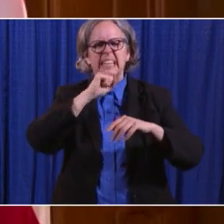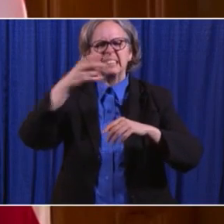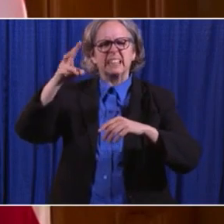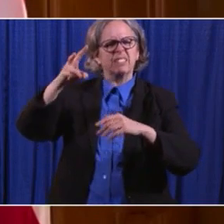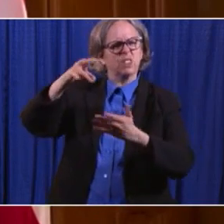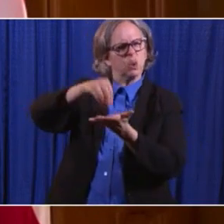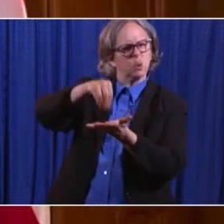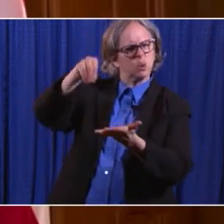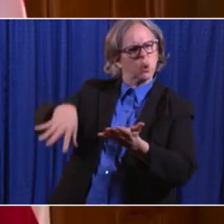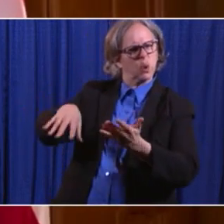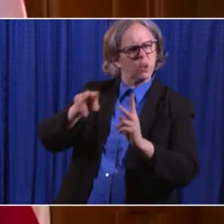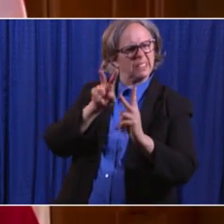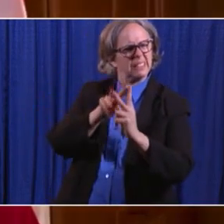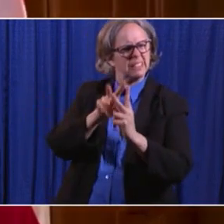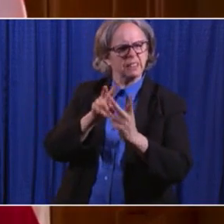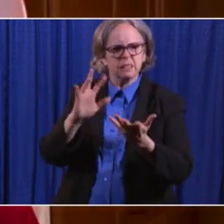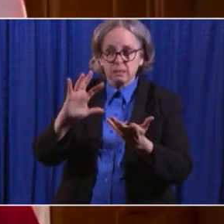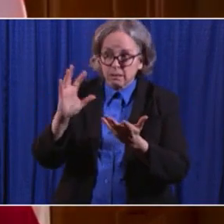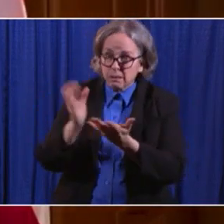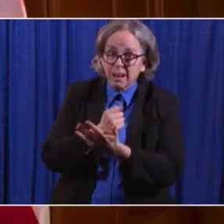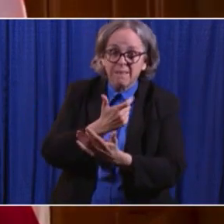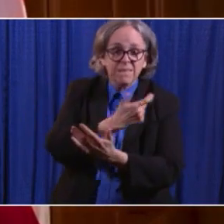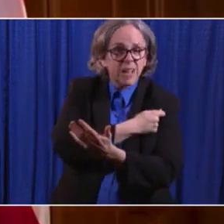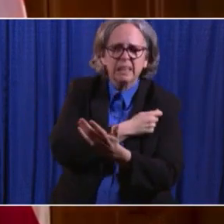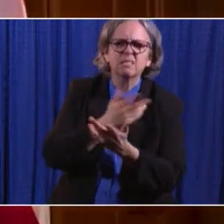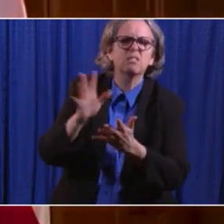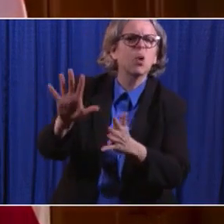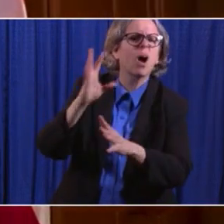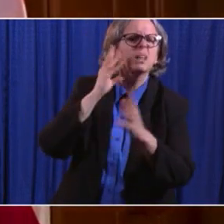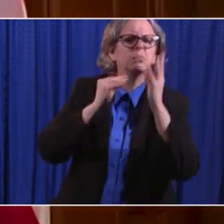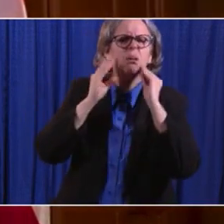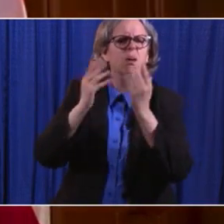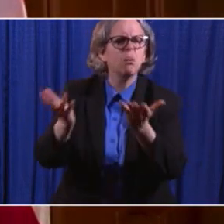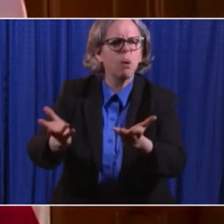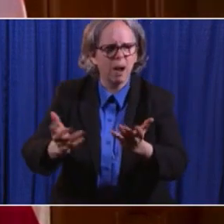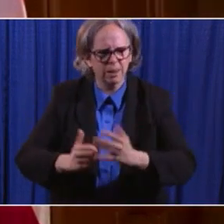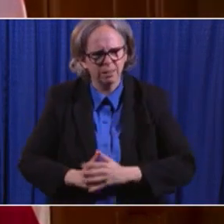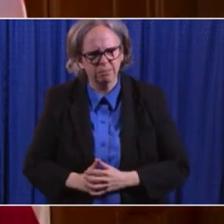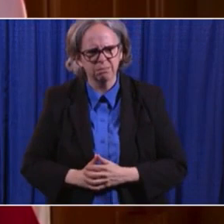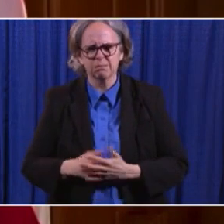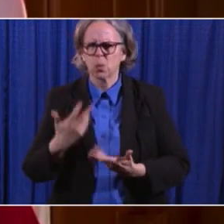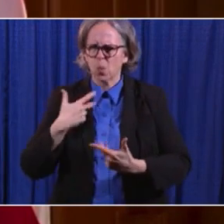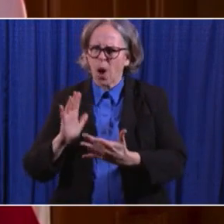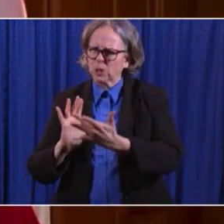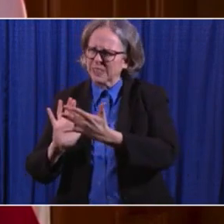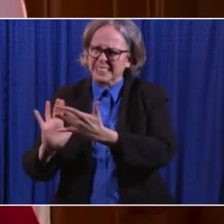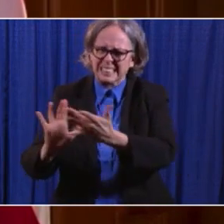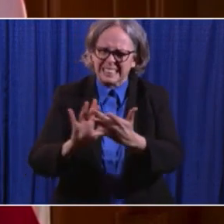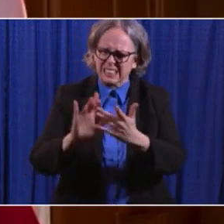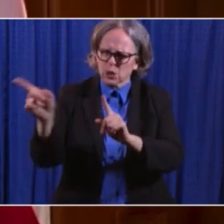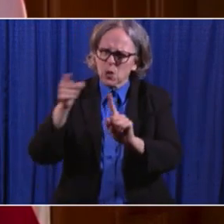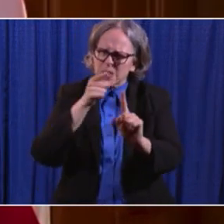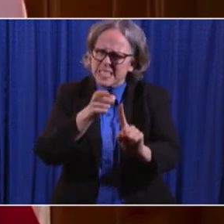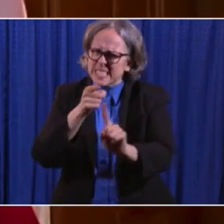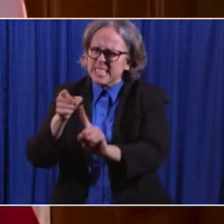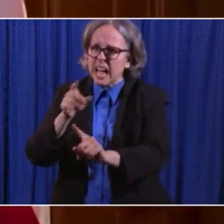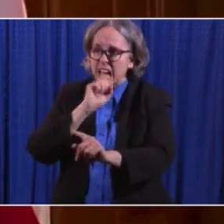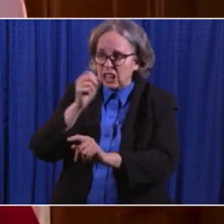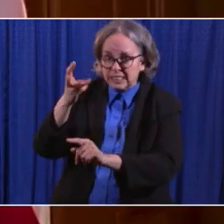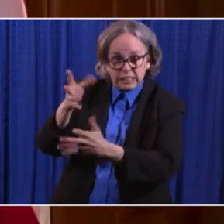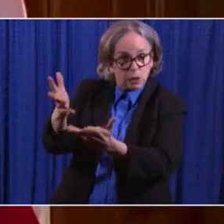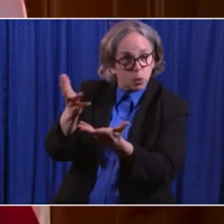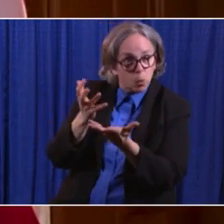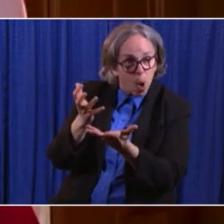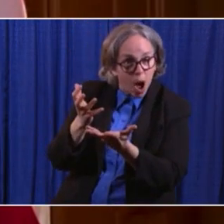would like to get as many of them that want to be vaccinated, and would like to do it before school is out this